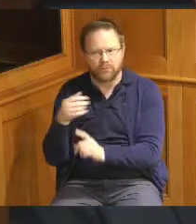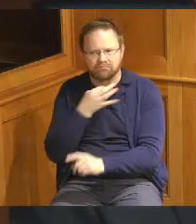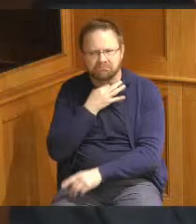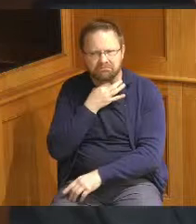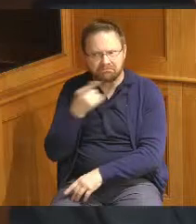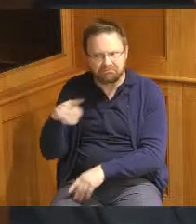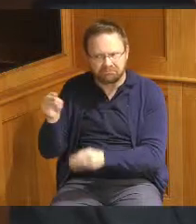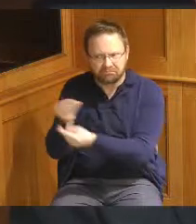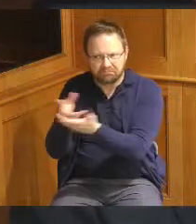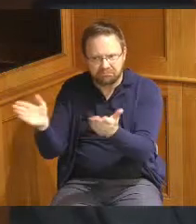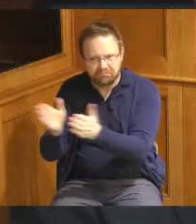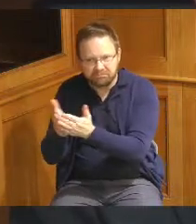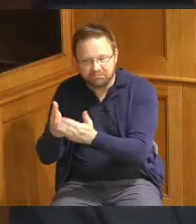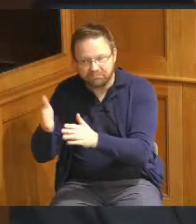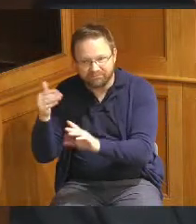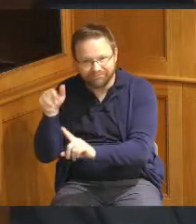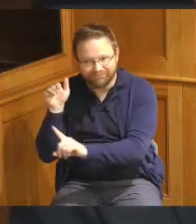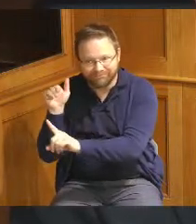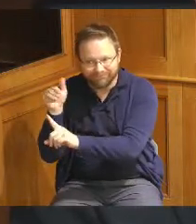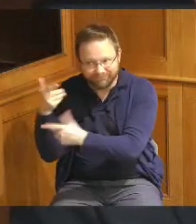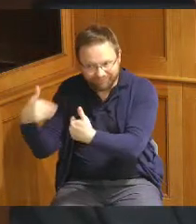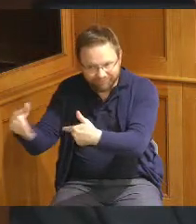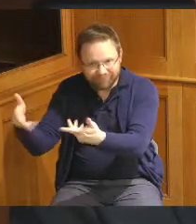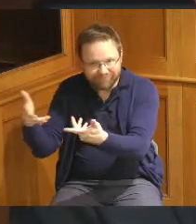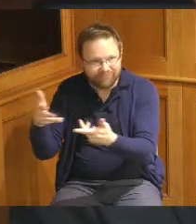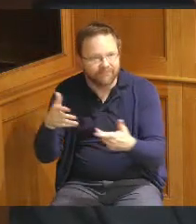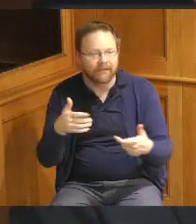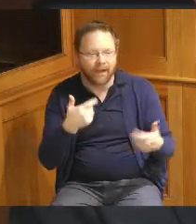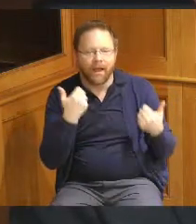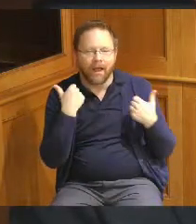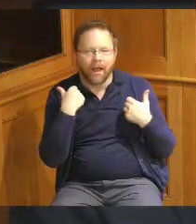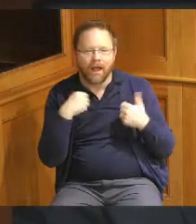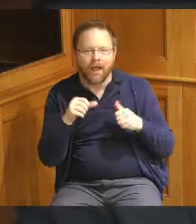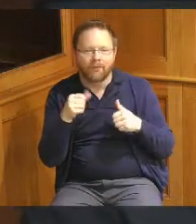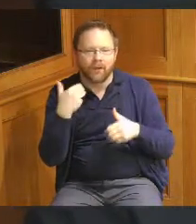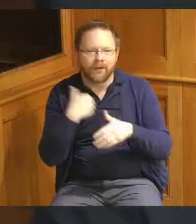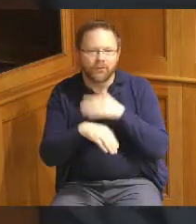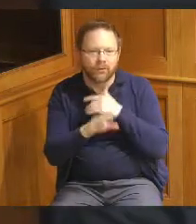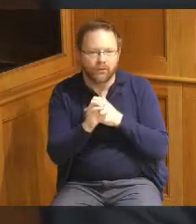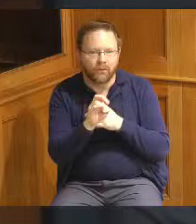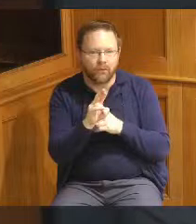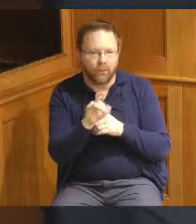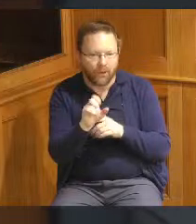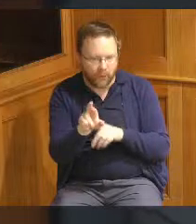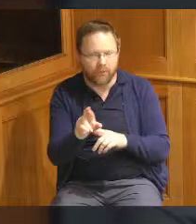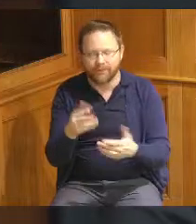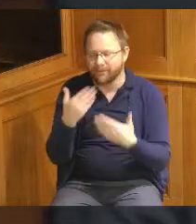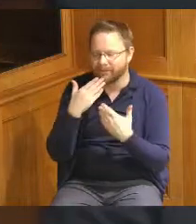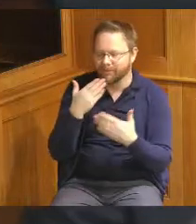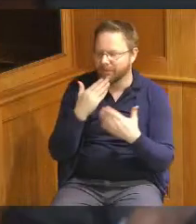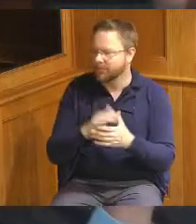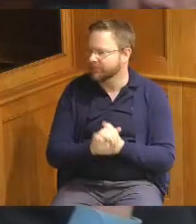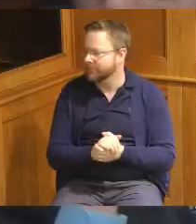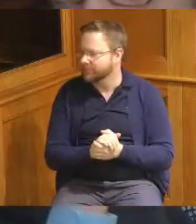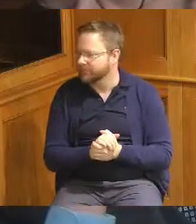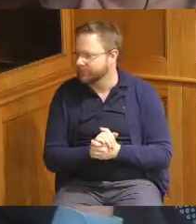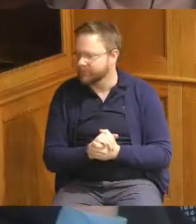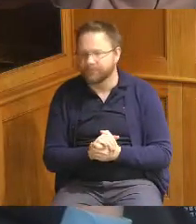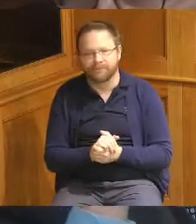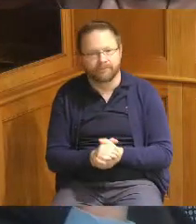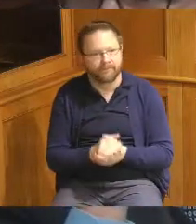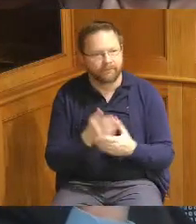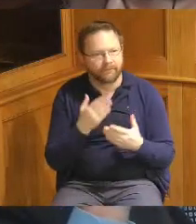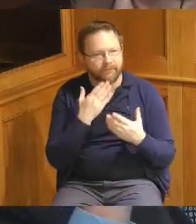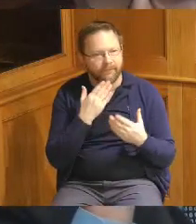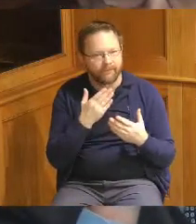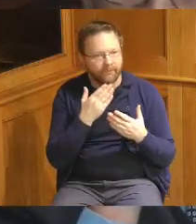of the books and say, hey, these are kids. I've been trying to get into Euler. So Oh, well, that's- let's talk. But Commissioner, and thanks to you for bringing the program yeah, forward. absolutely.